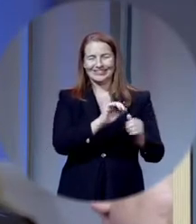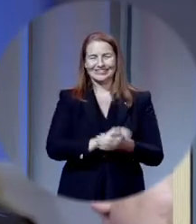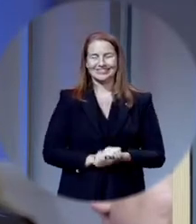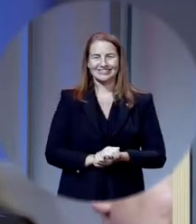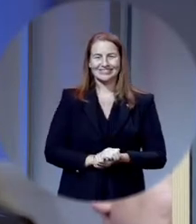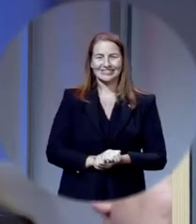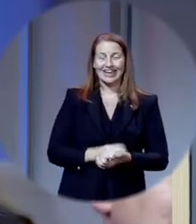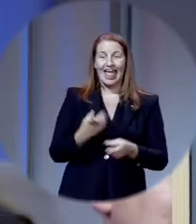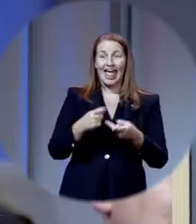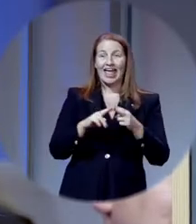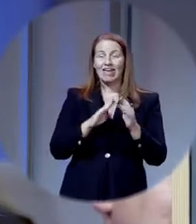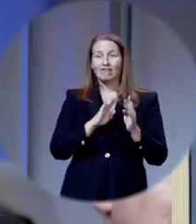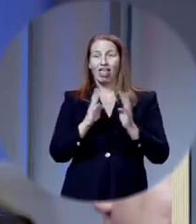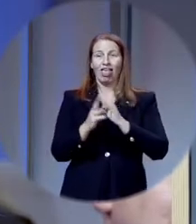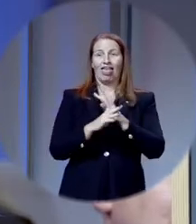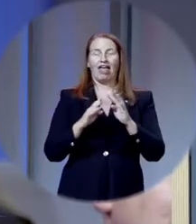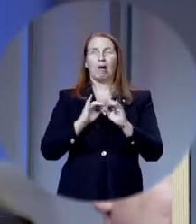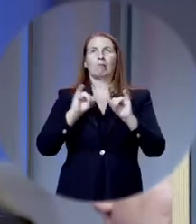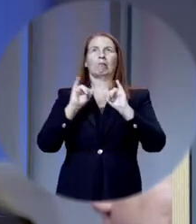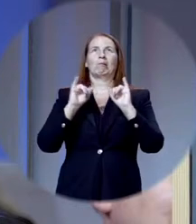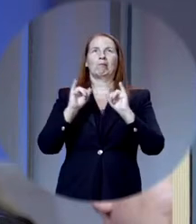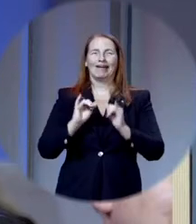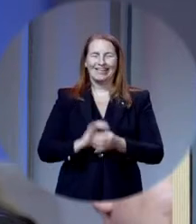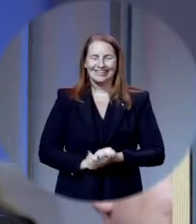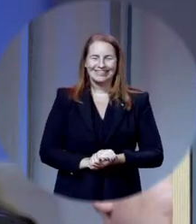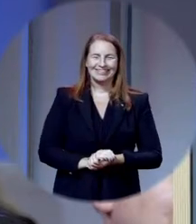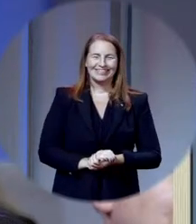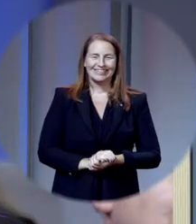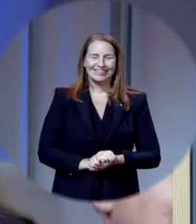Otherwise, it becomes a horrible car crash behind the scenes.